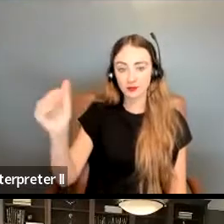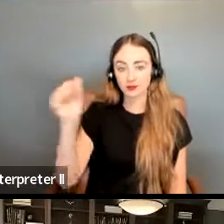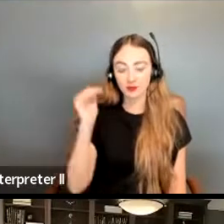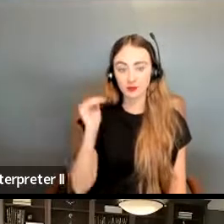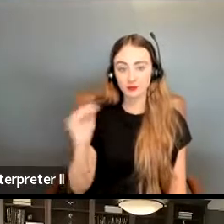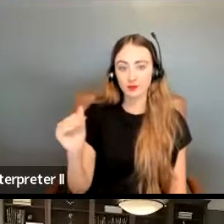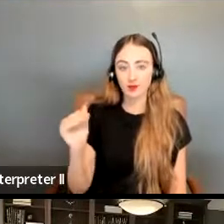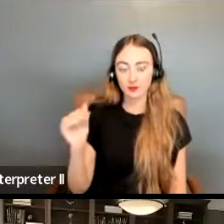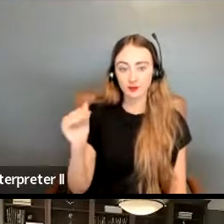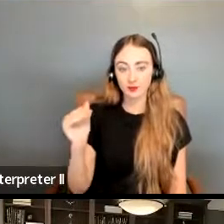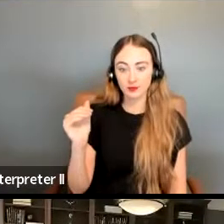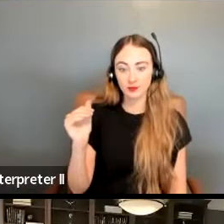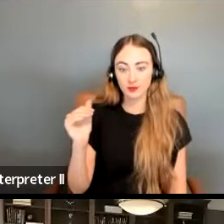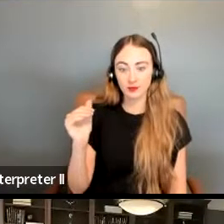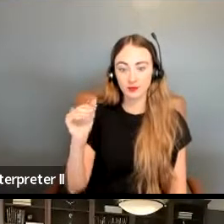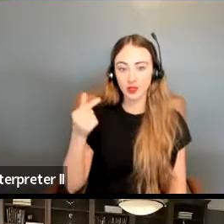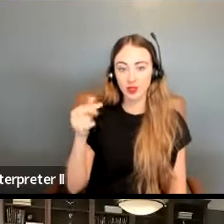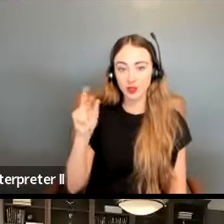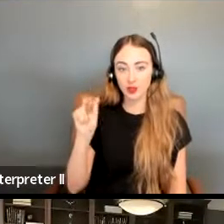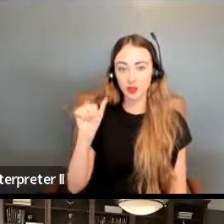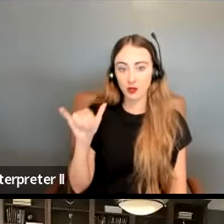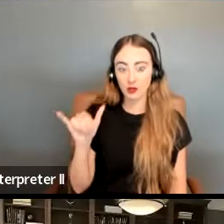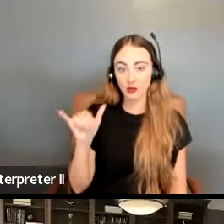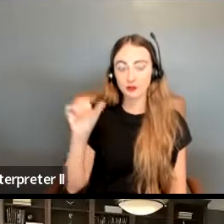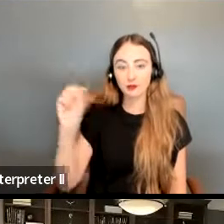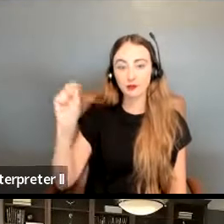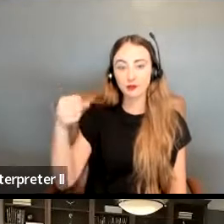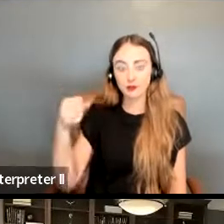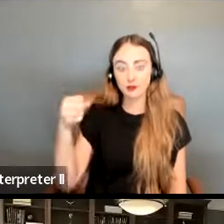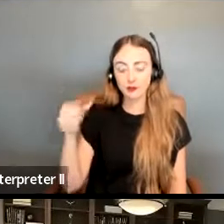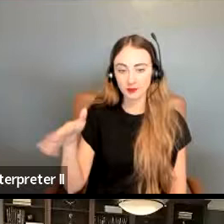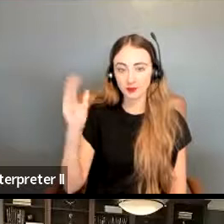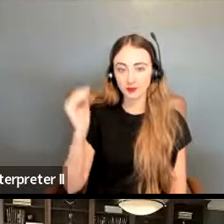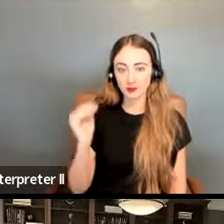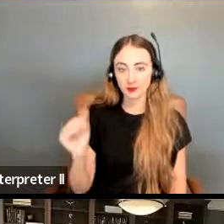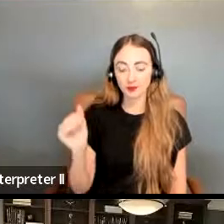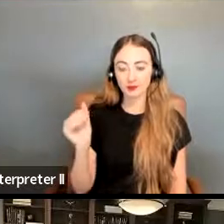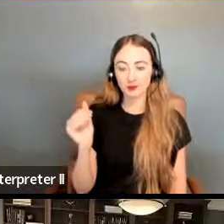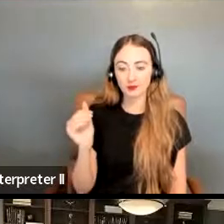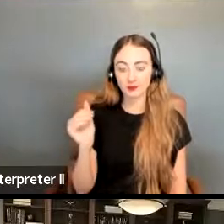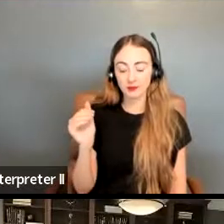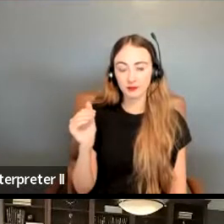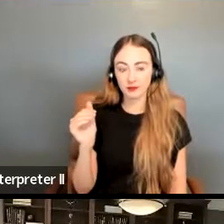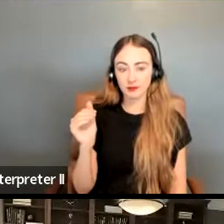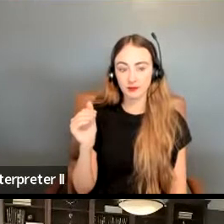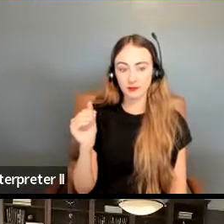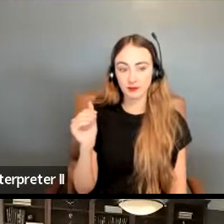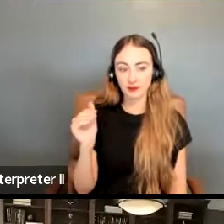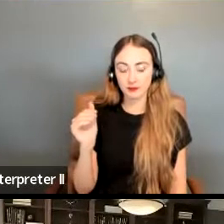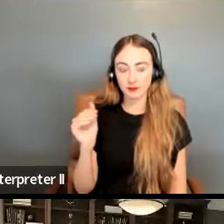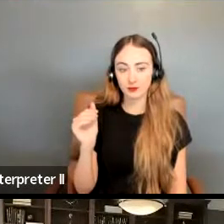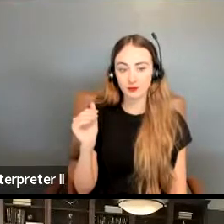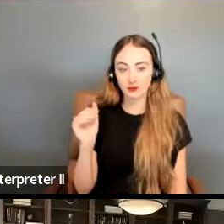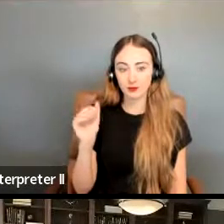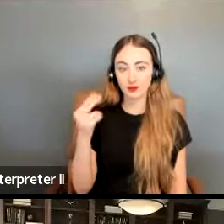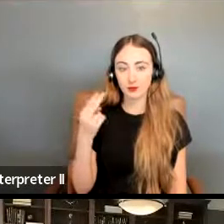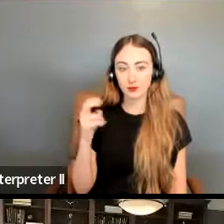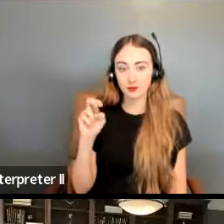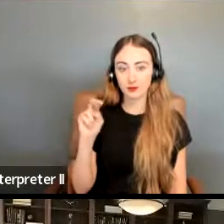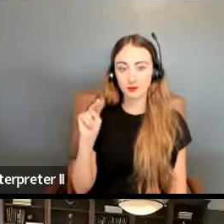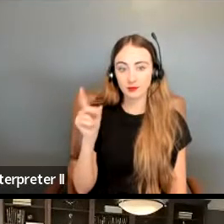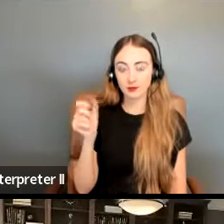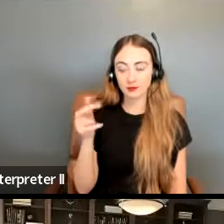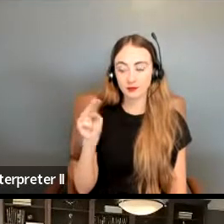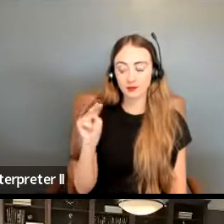votes yes. Councilmember Gray? Yes. Councilmember Gray votes yes. Councilmember Henderson?